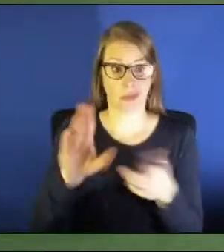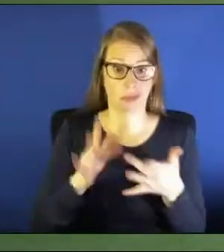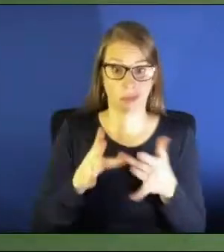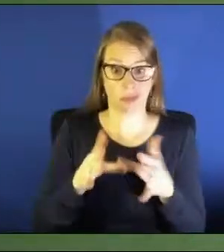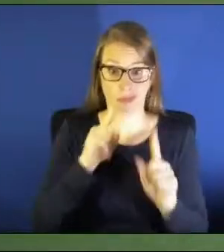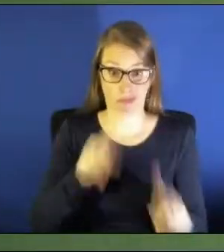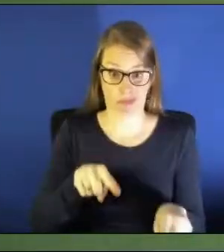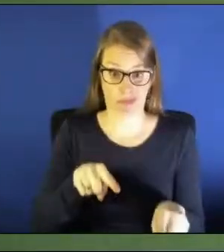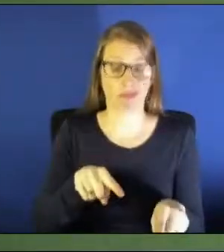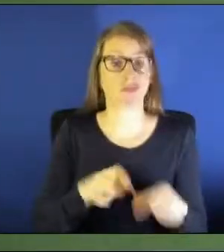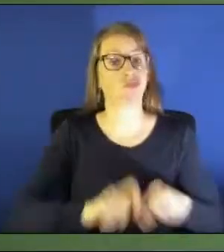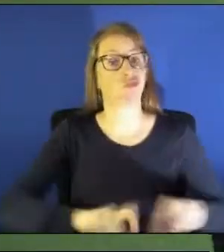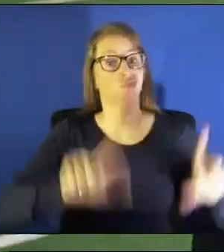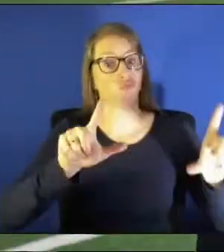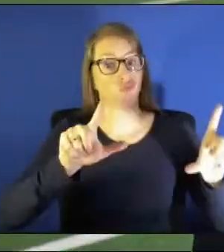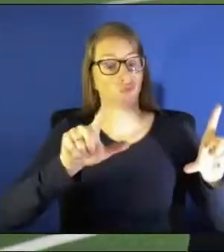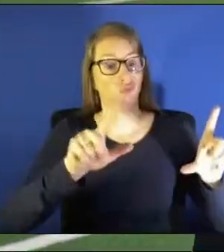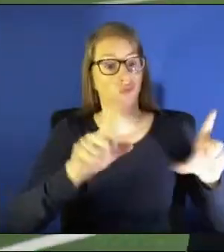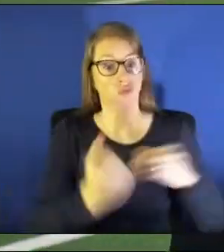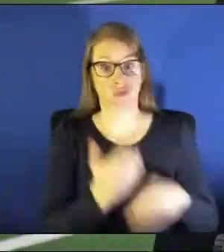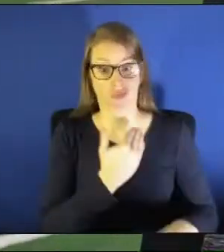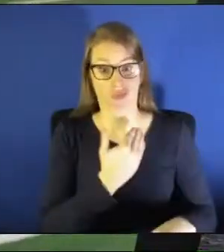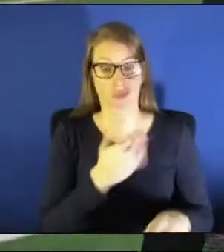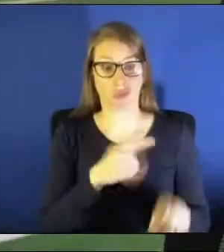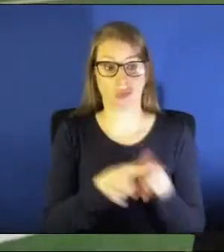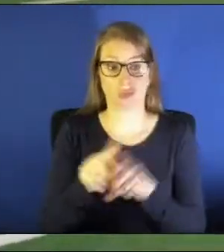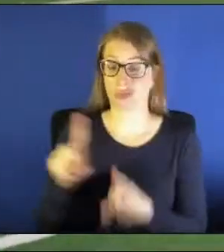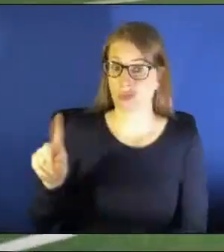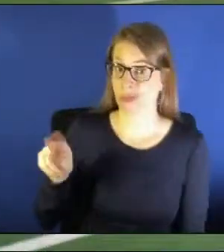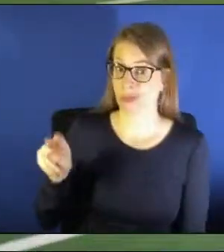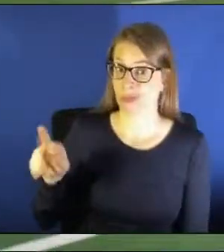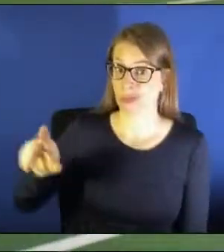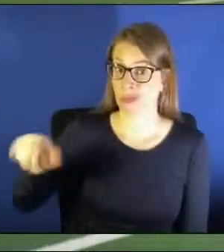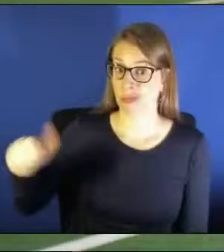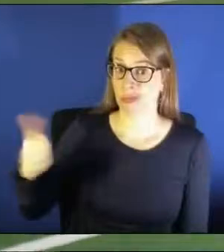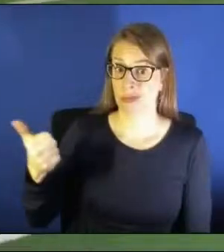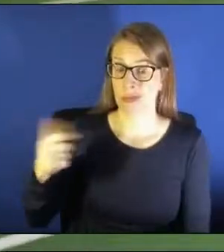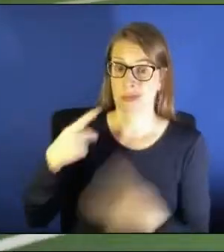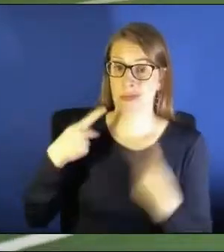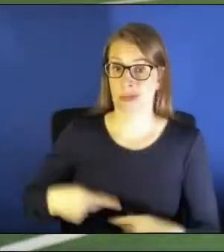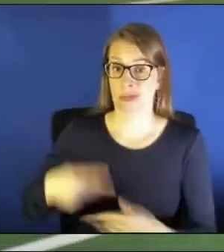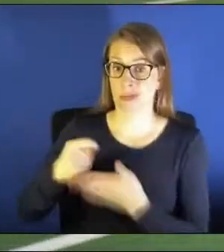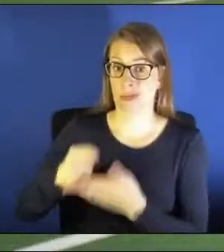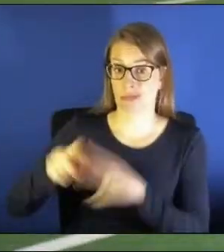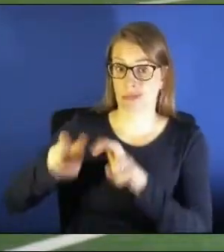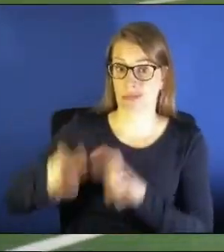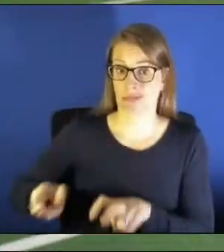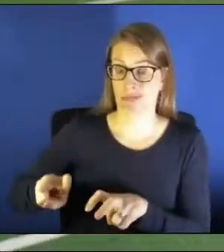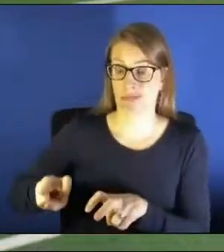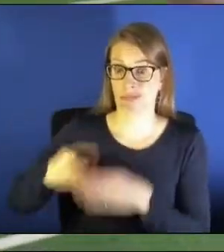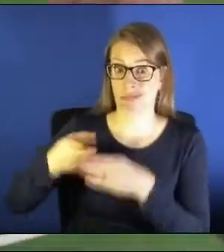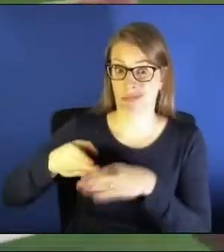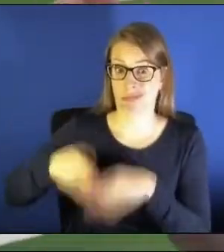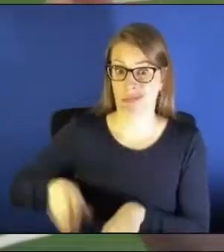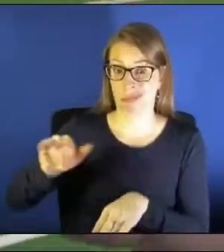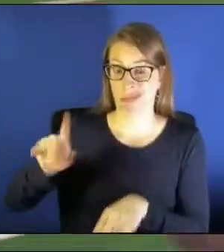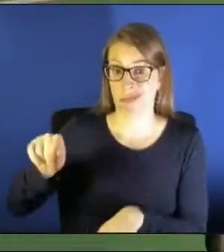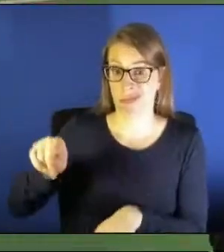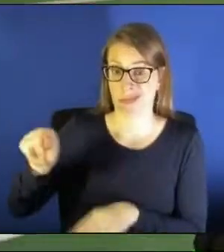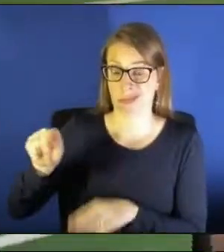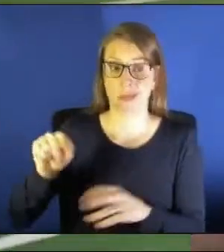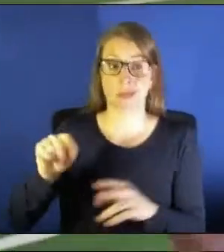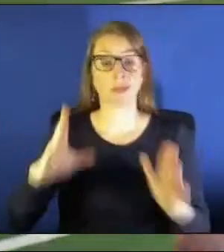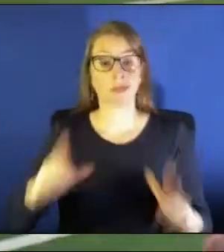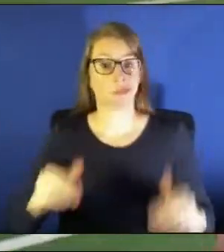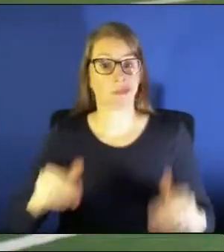which we will send you, as well as Dana or another physical therapist's analysis, the breakdown of that data. The higher level of this,